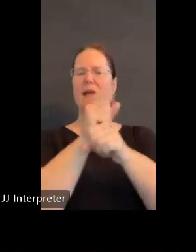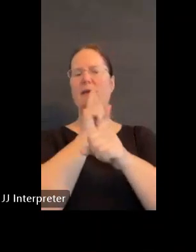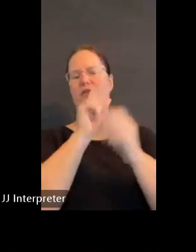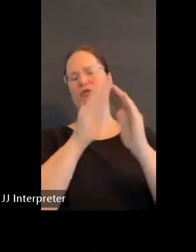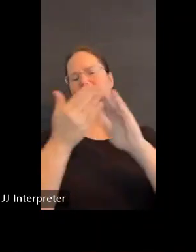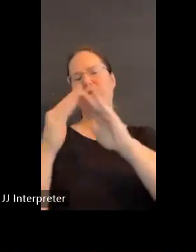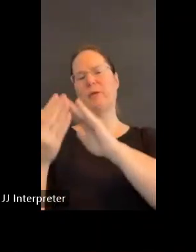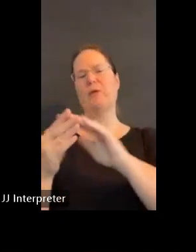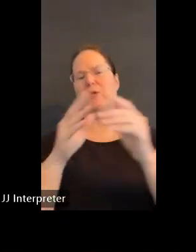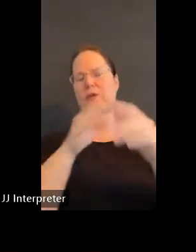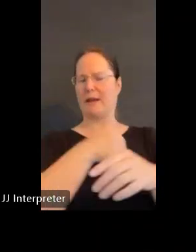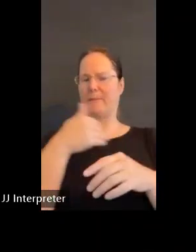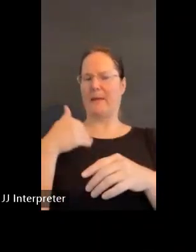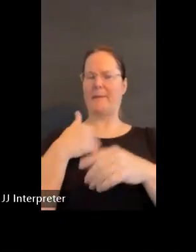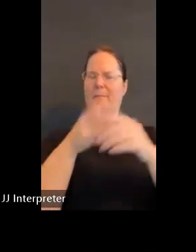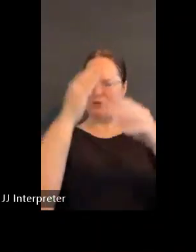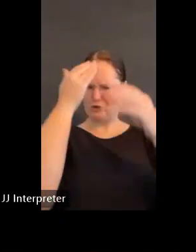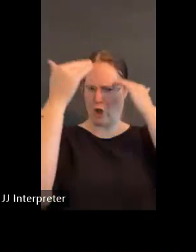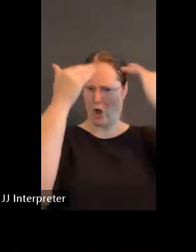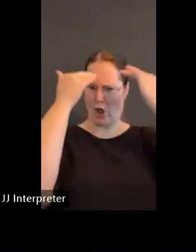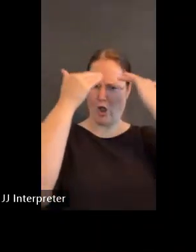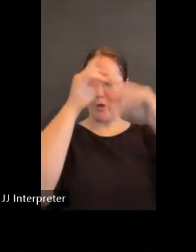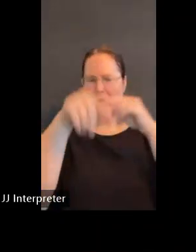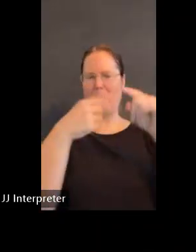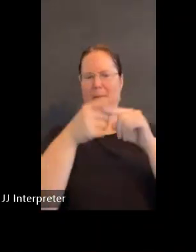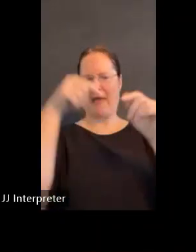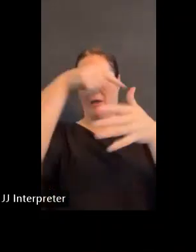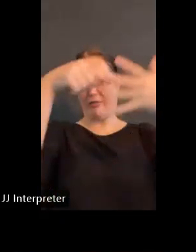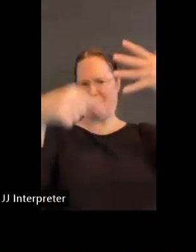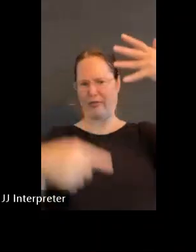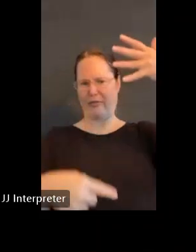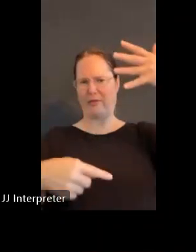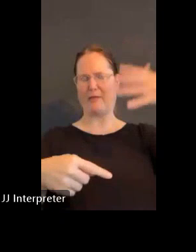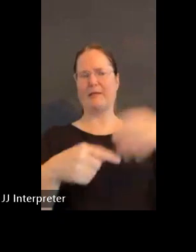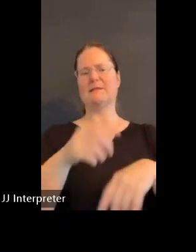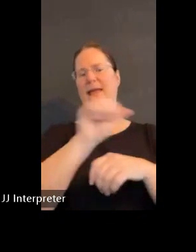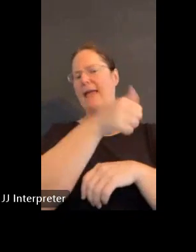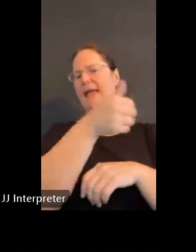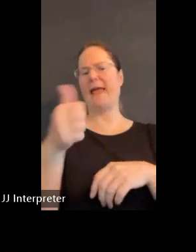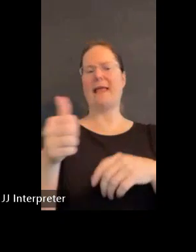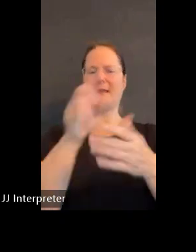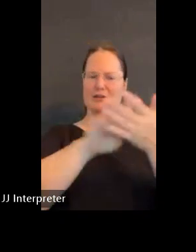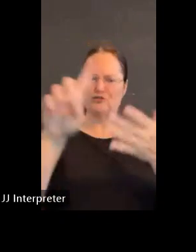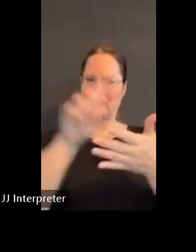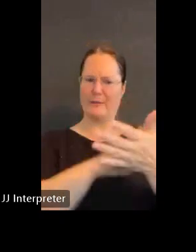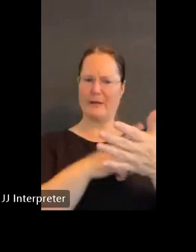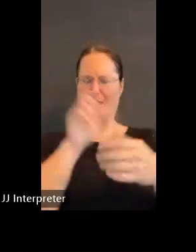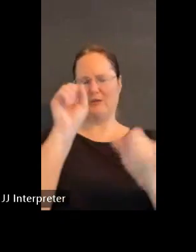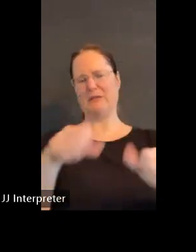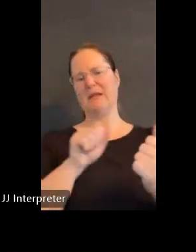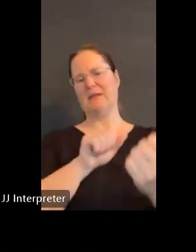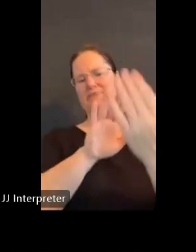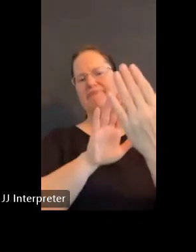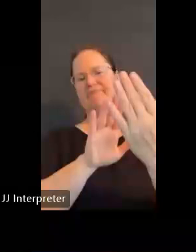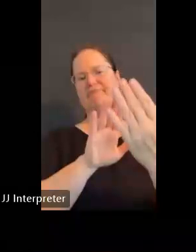so that way anyone who believes that they've experienced unlawful discrimination knows how to address that situation.